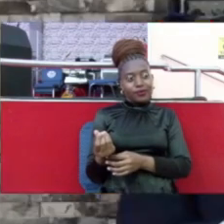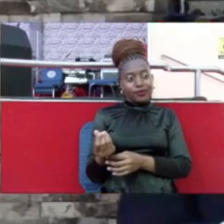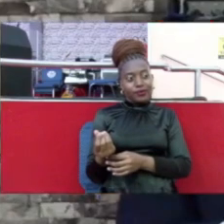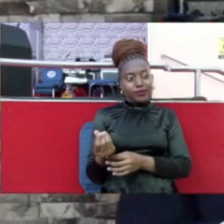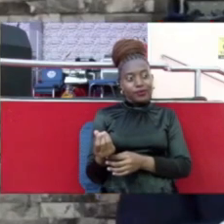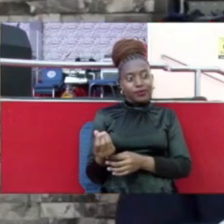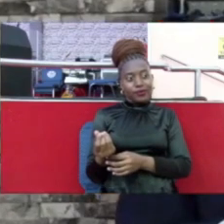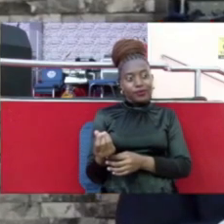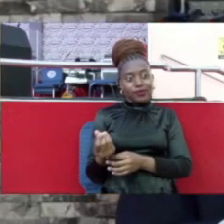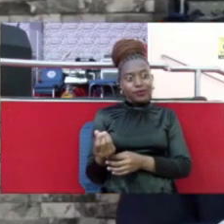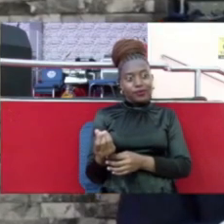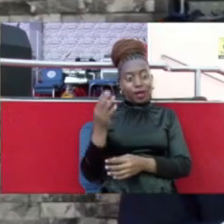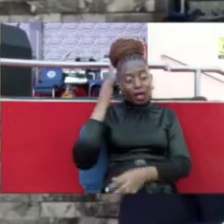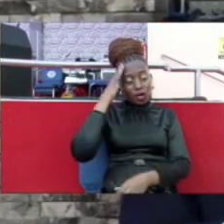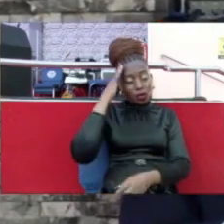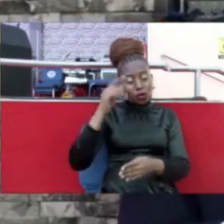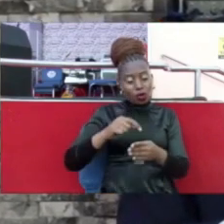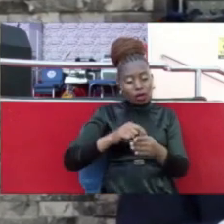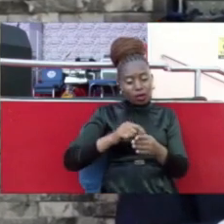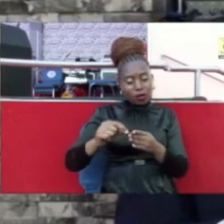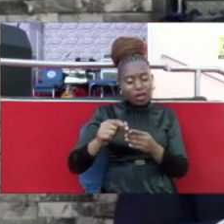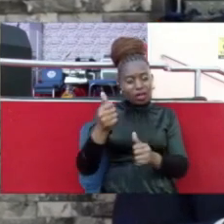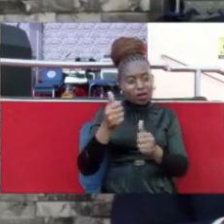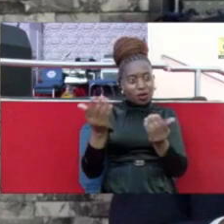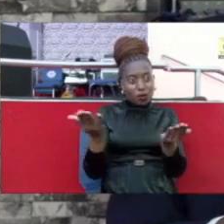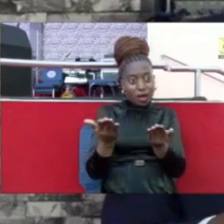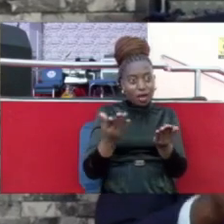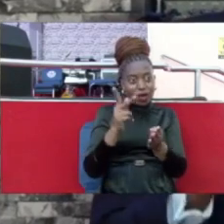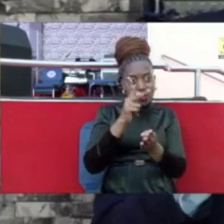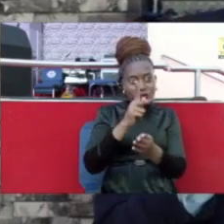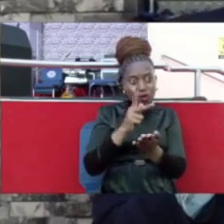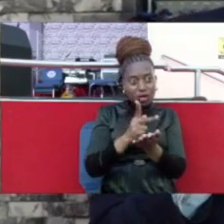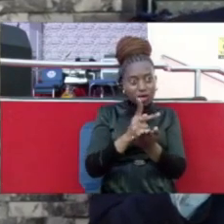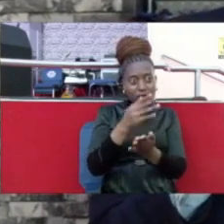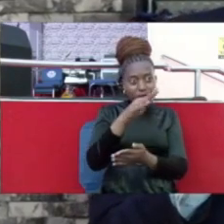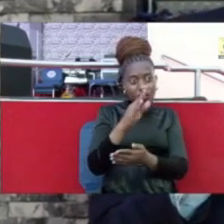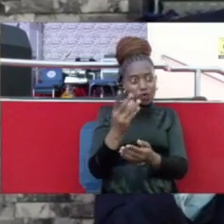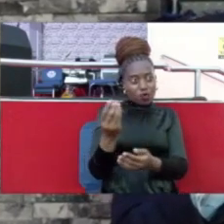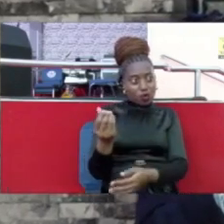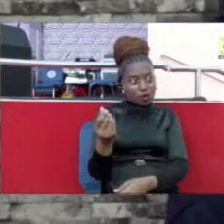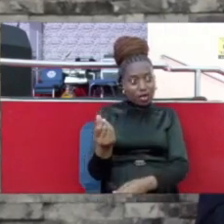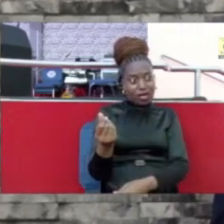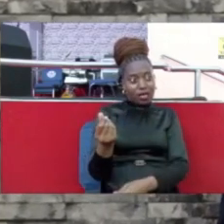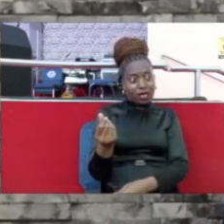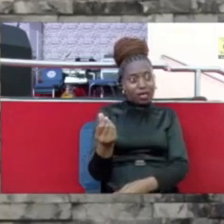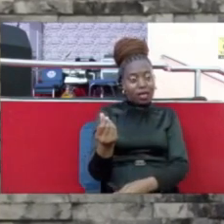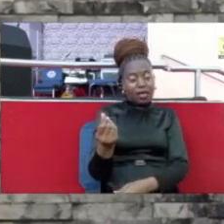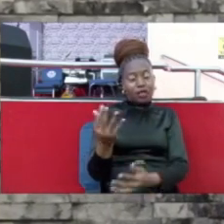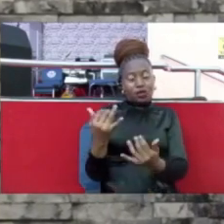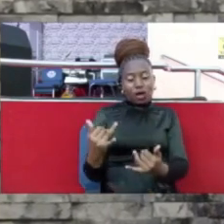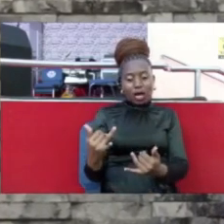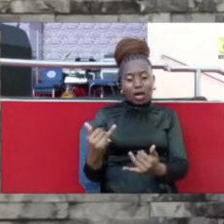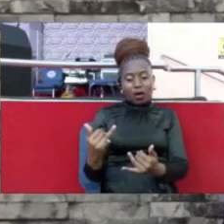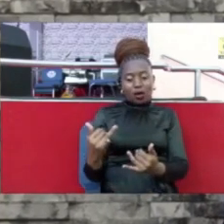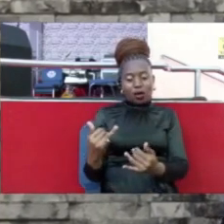your dollars and your shillings and your change. And she would dump out everything she had.